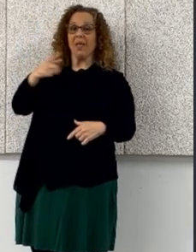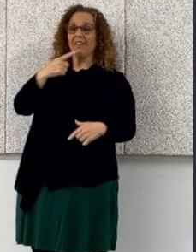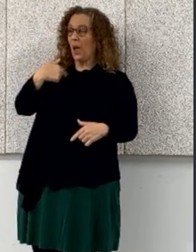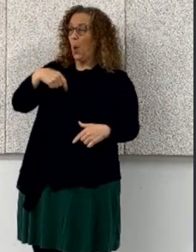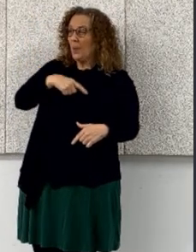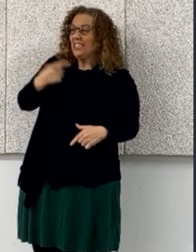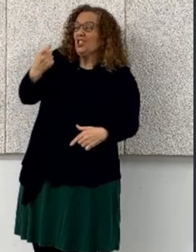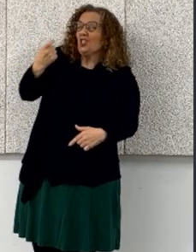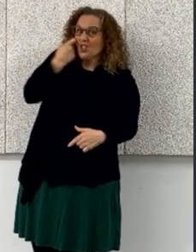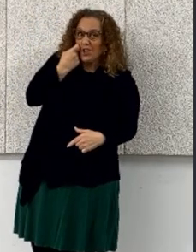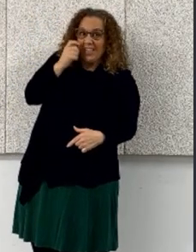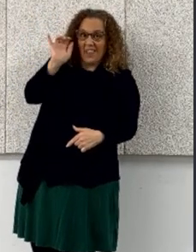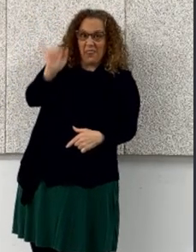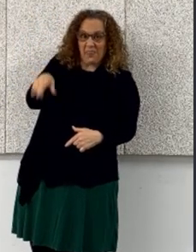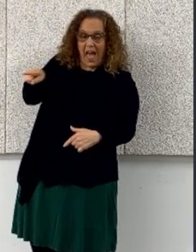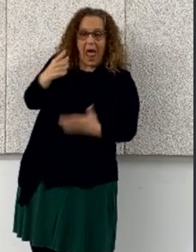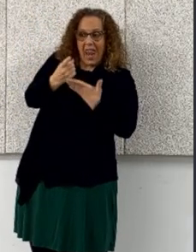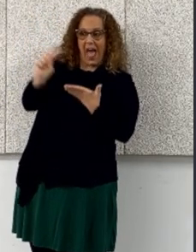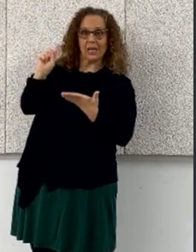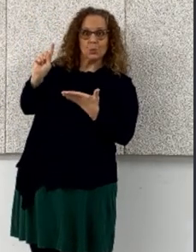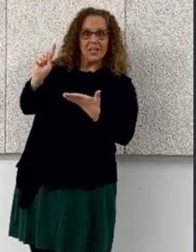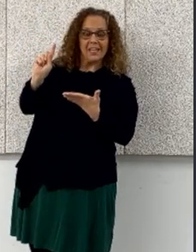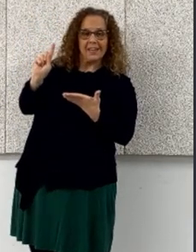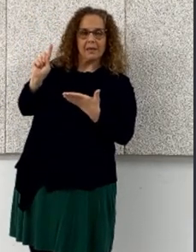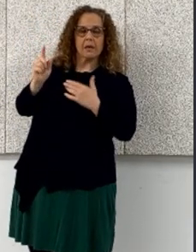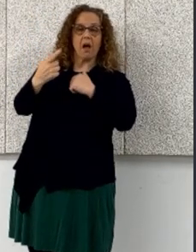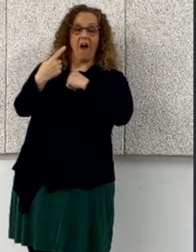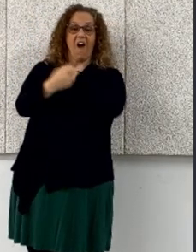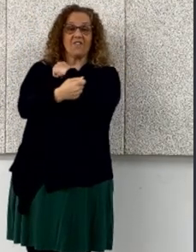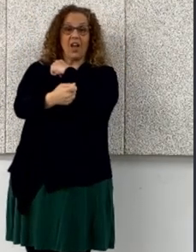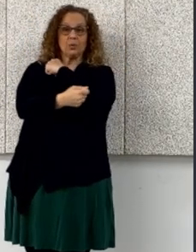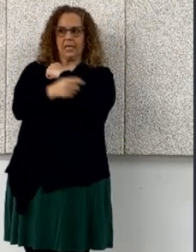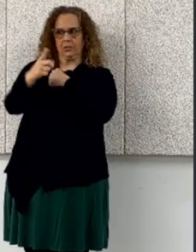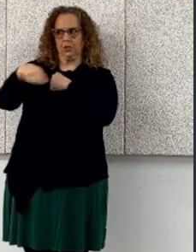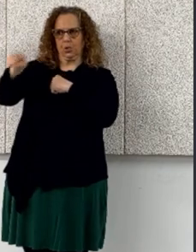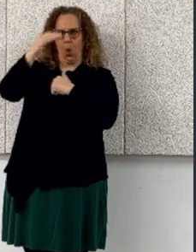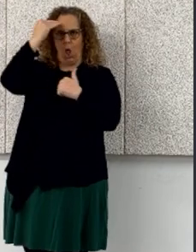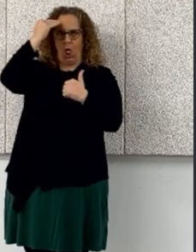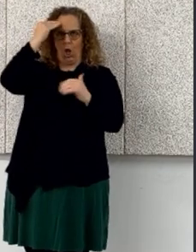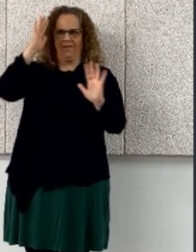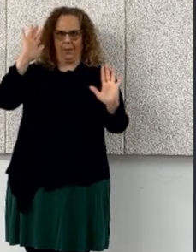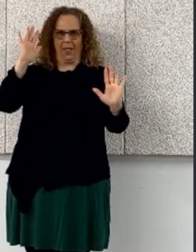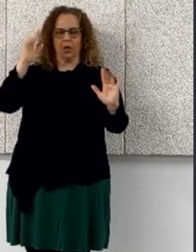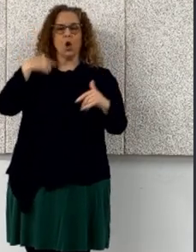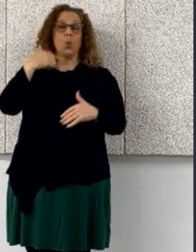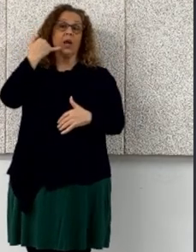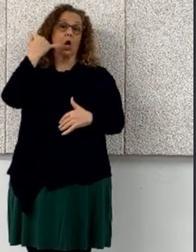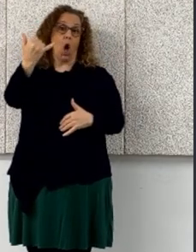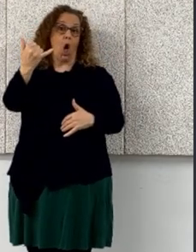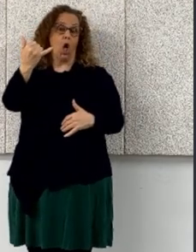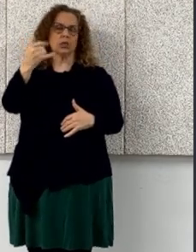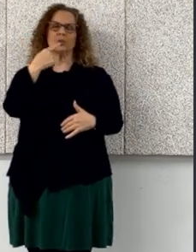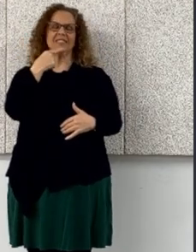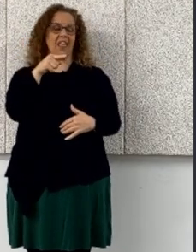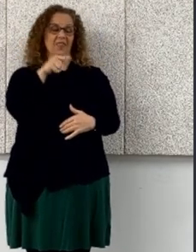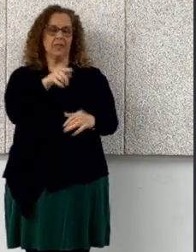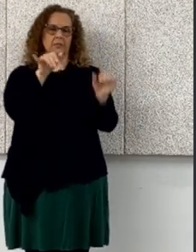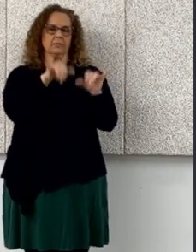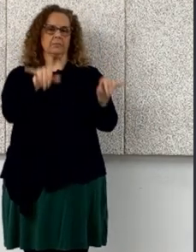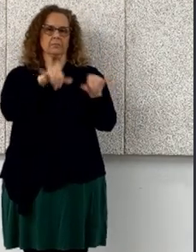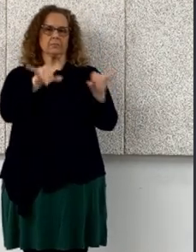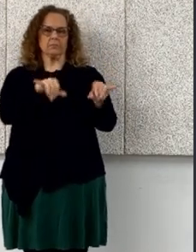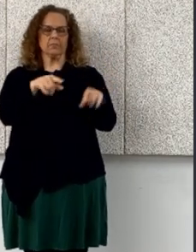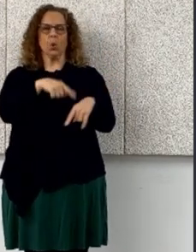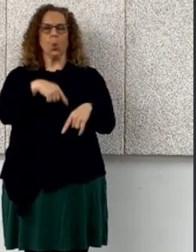We just did that last week with a very big foundation you all know about. And we called and said, like, this this thing, we think